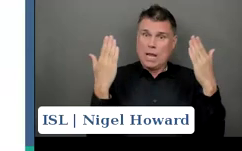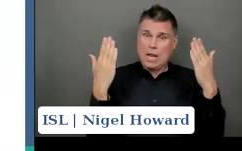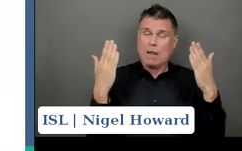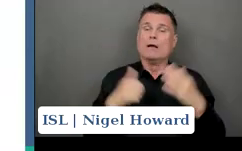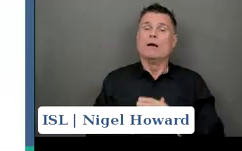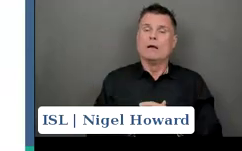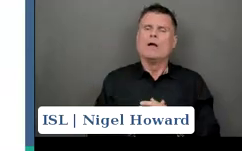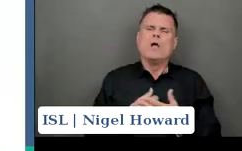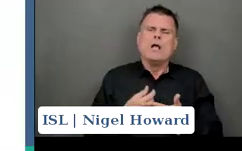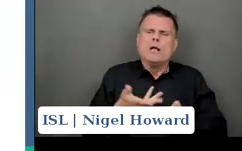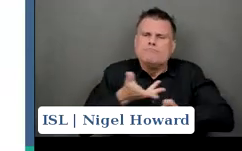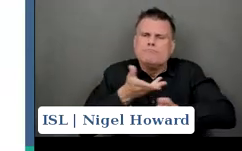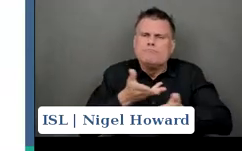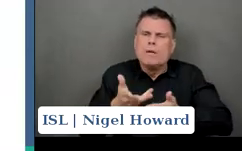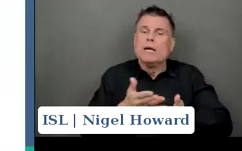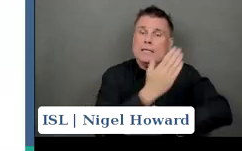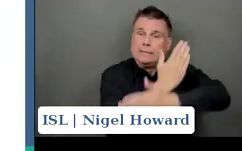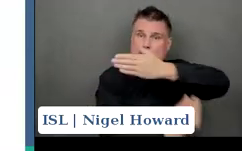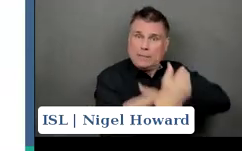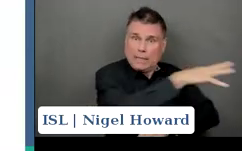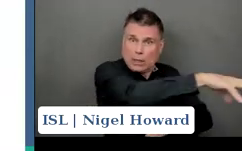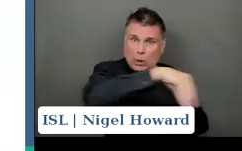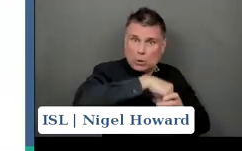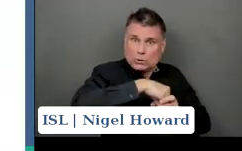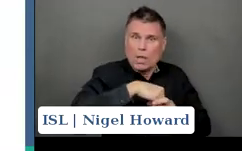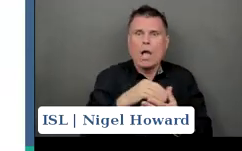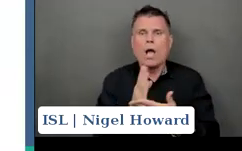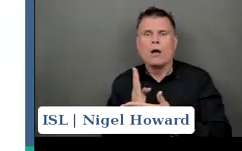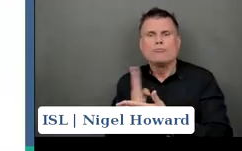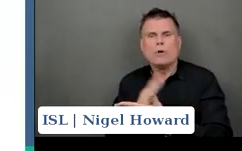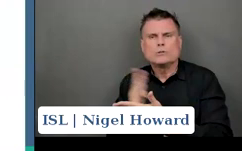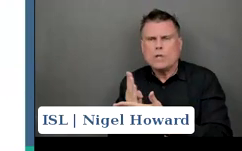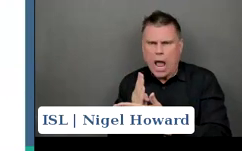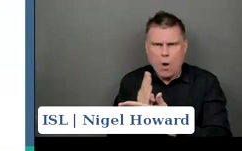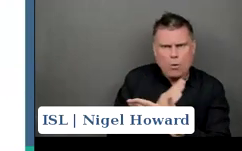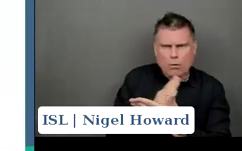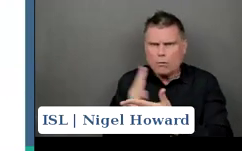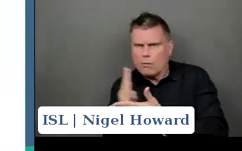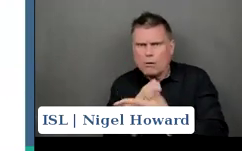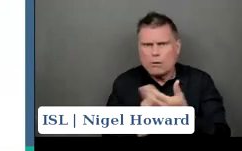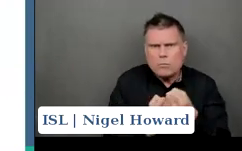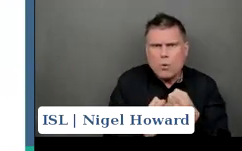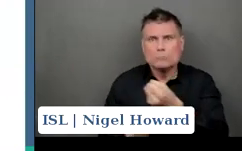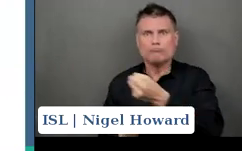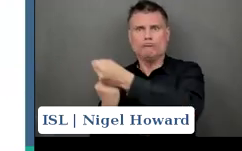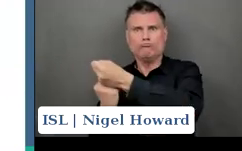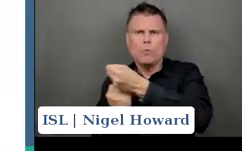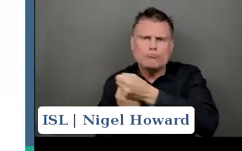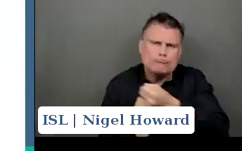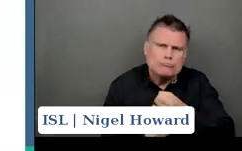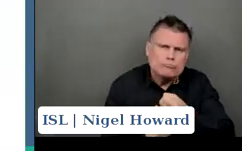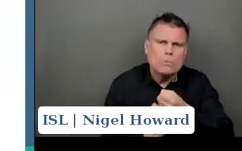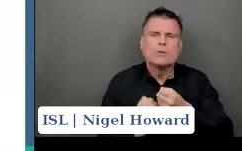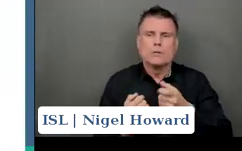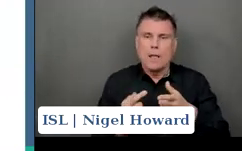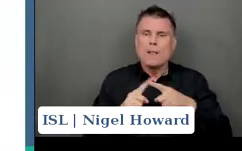responsive care and support systems. It's crucial that we take this broader perspective to make sure that in trying